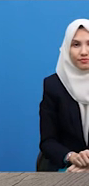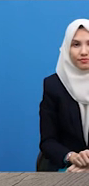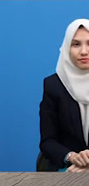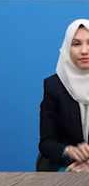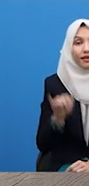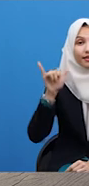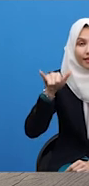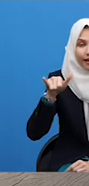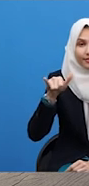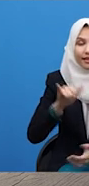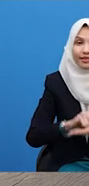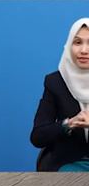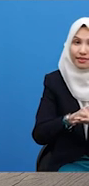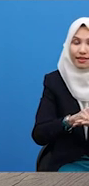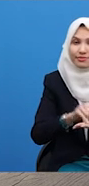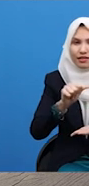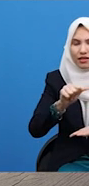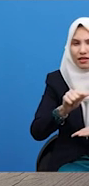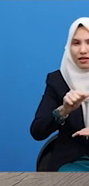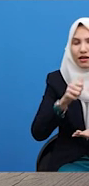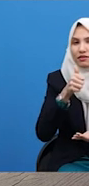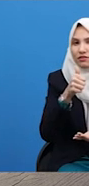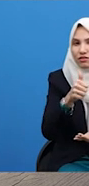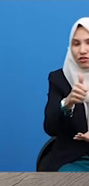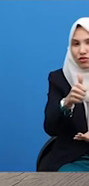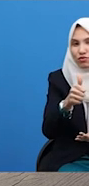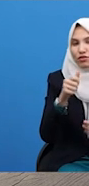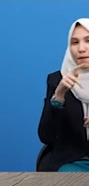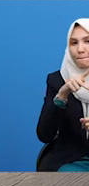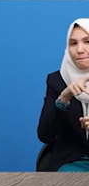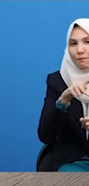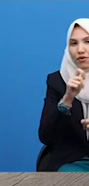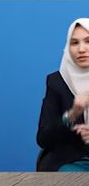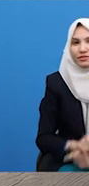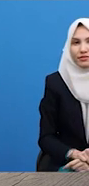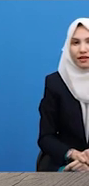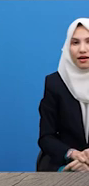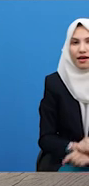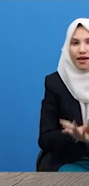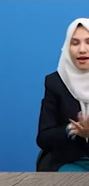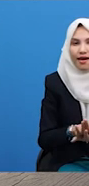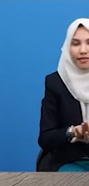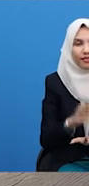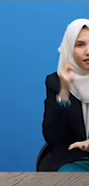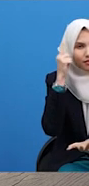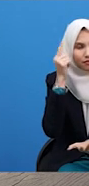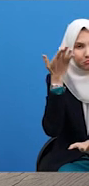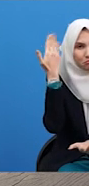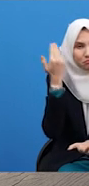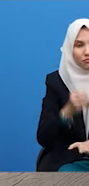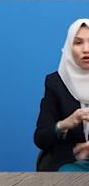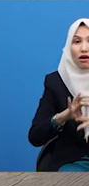yes, that's a good point. I hadn't thought of that. I'm not